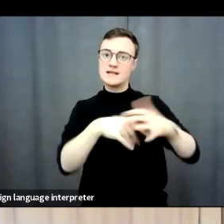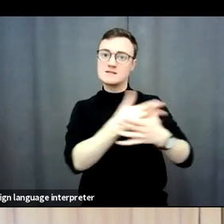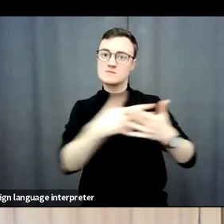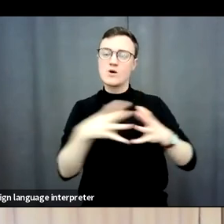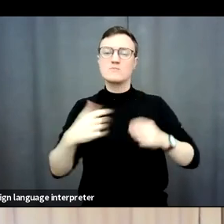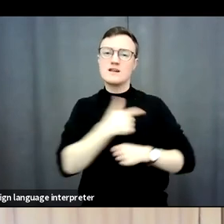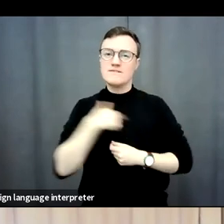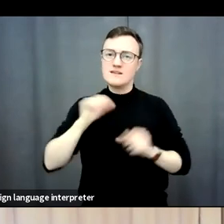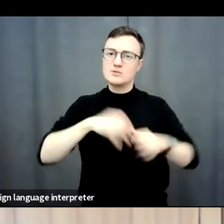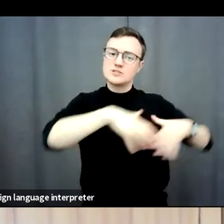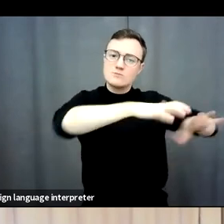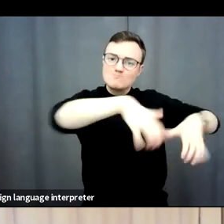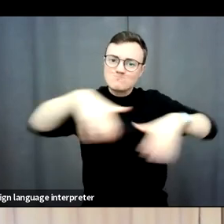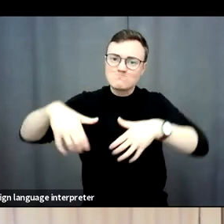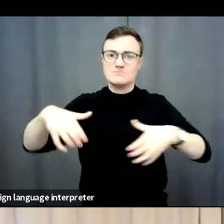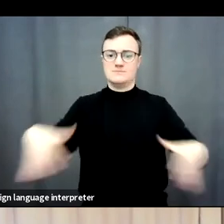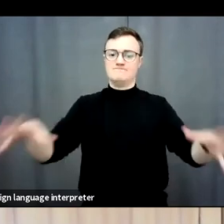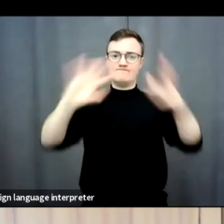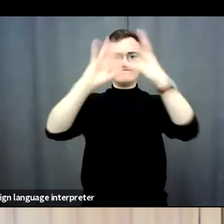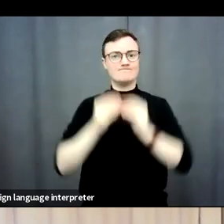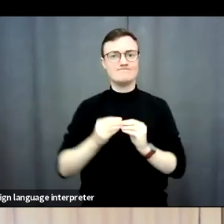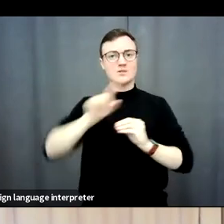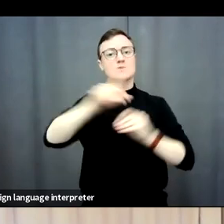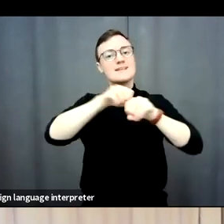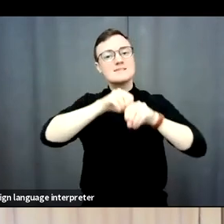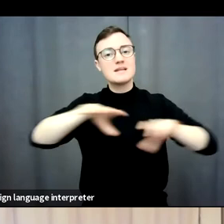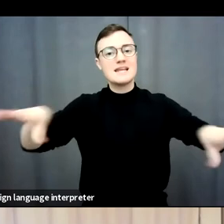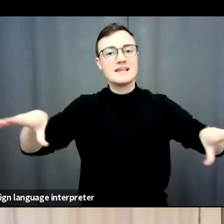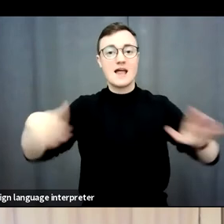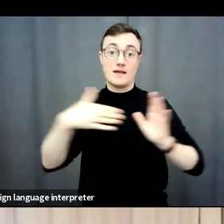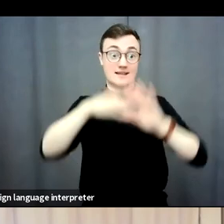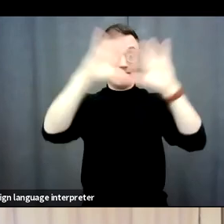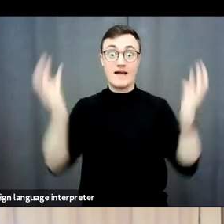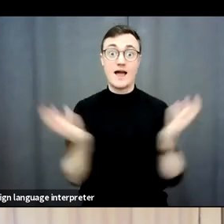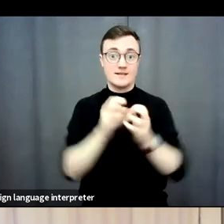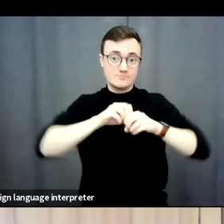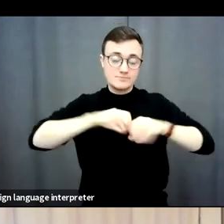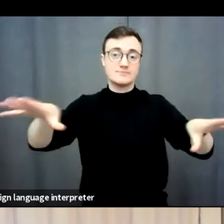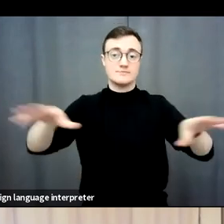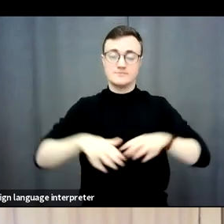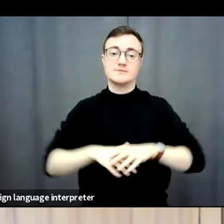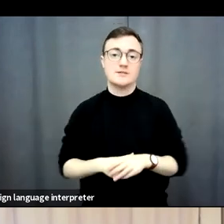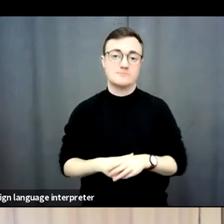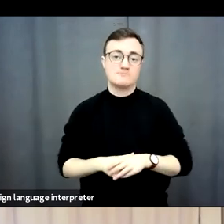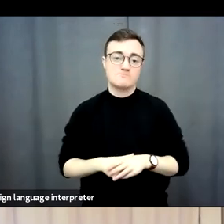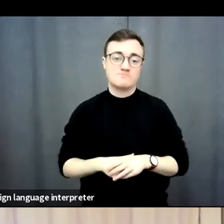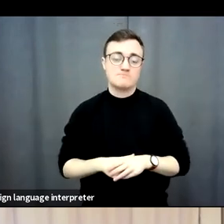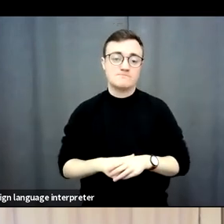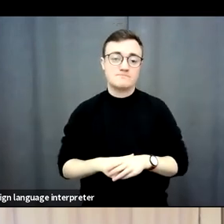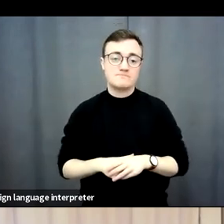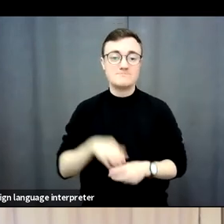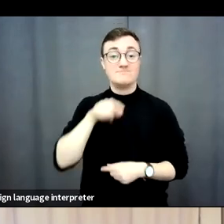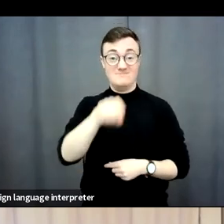we can have it in one place and we can spread it further out to the world. So that was